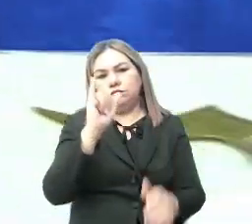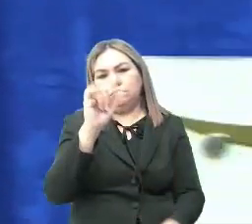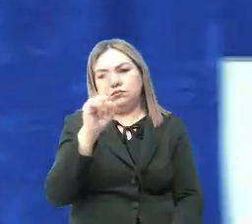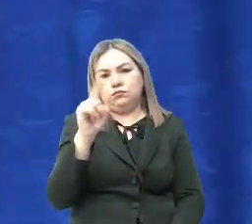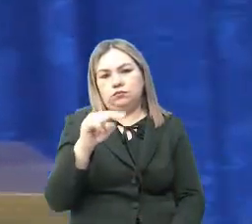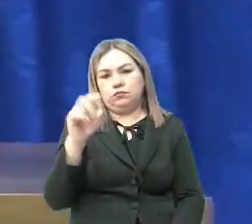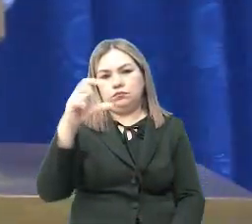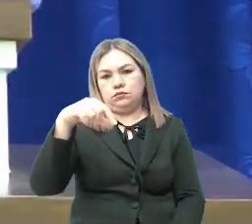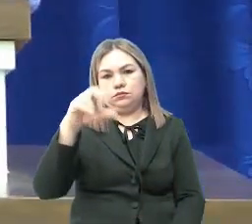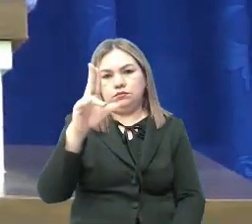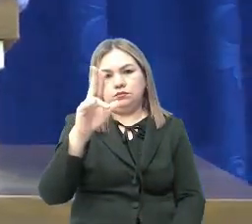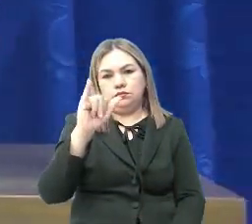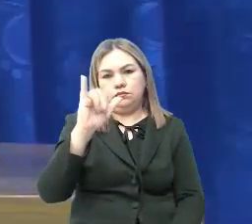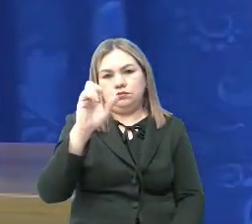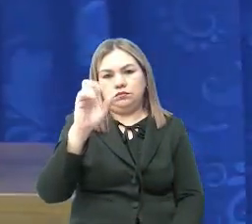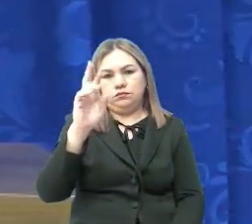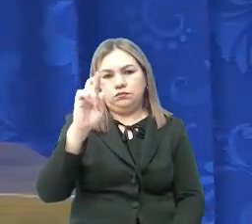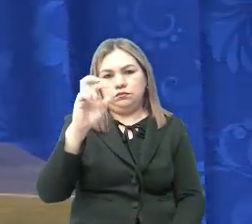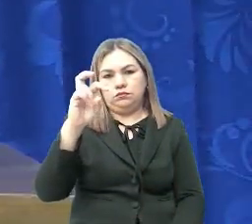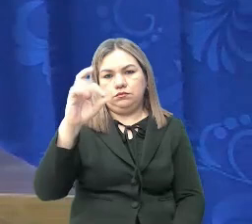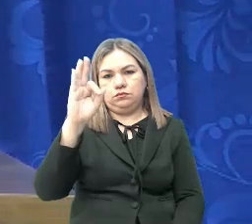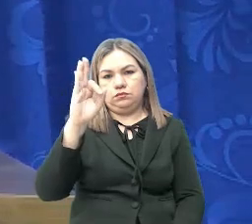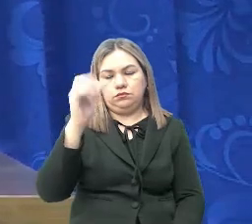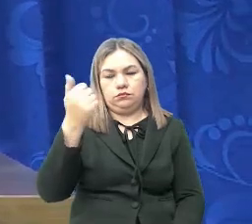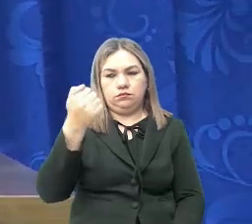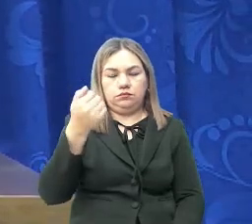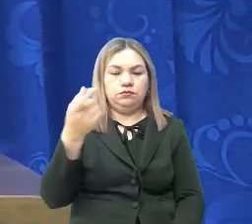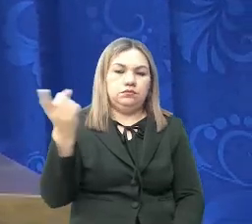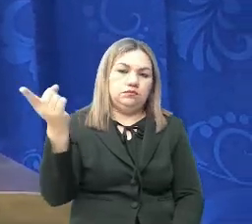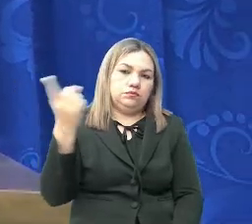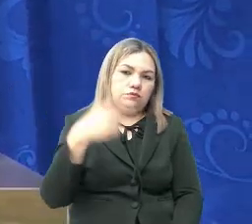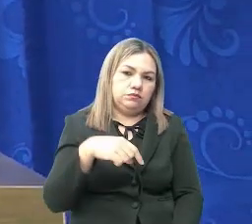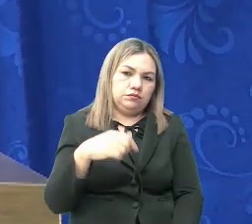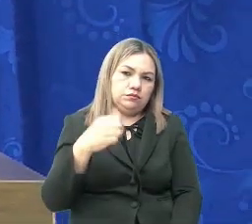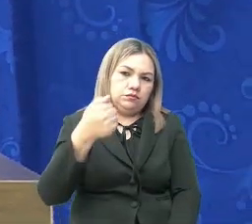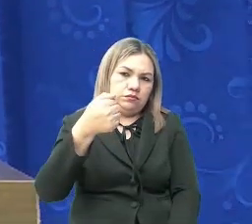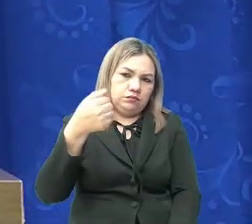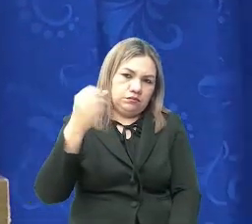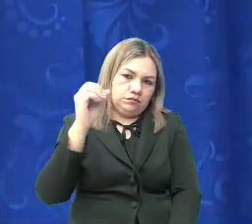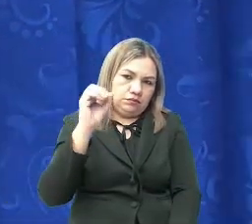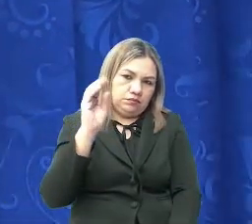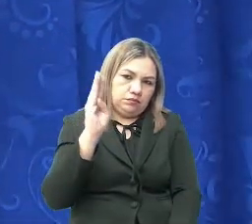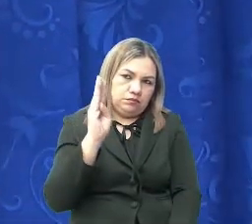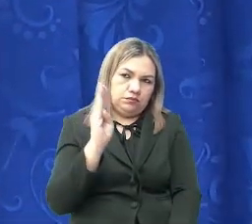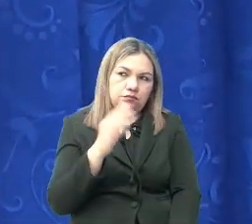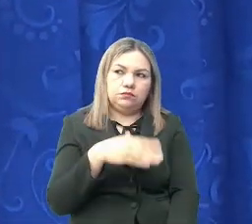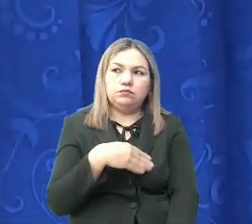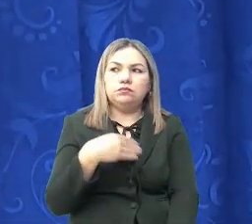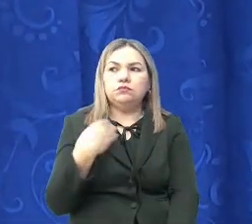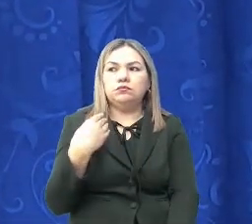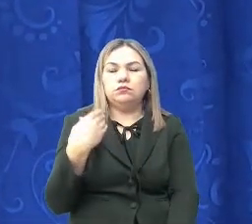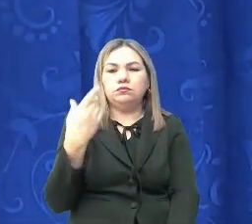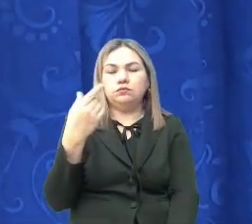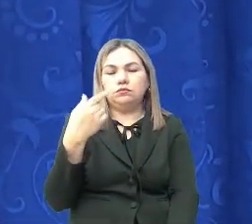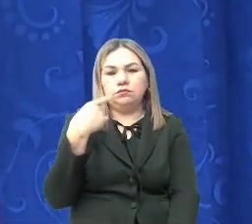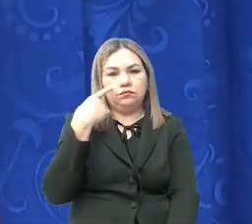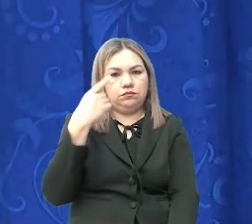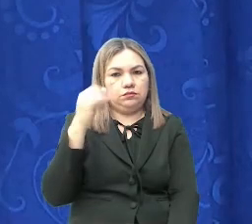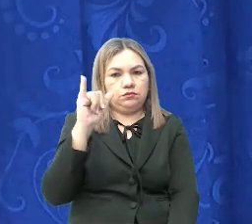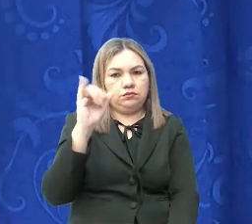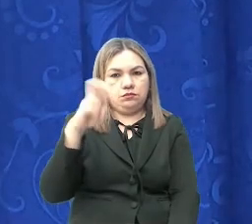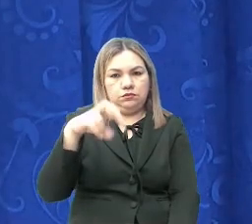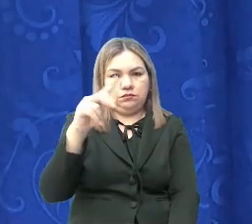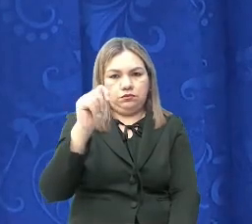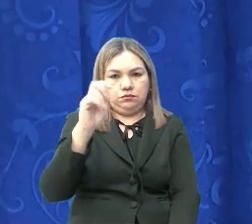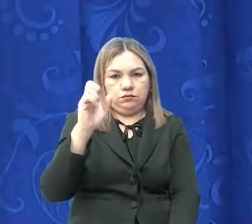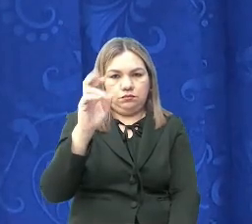it says with the left hand, Aob entered in the territory of Eglom. But something interesting,